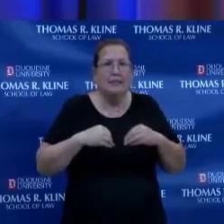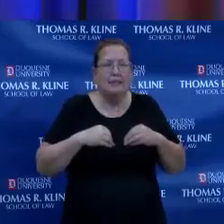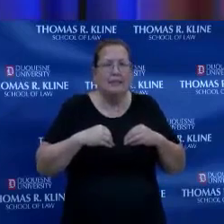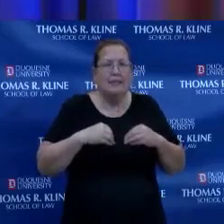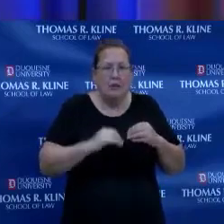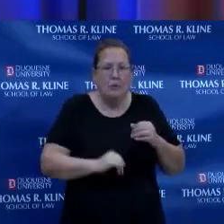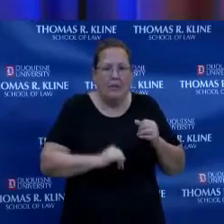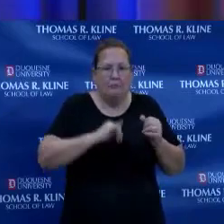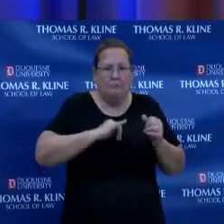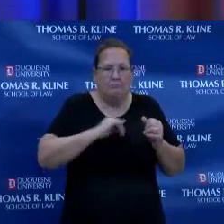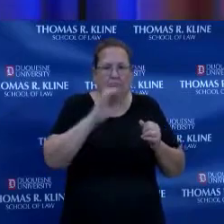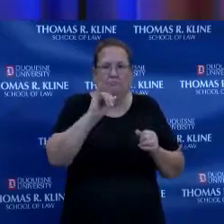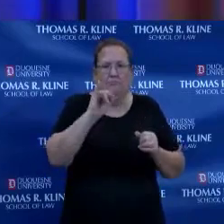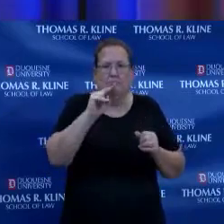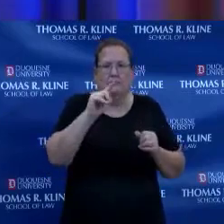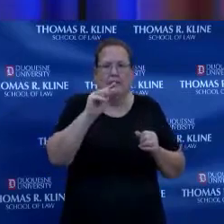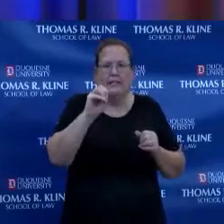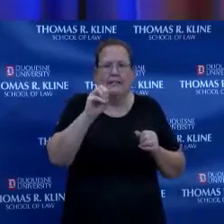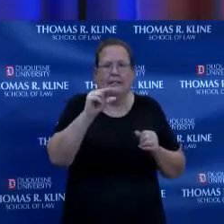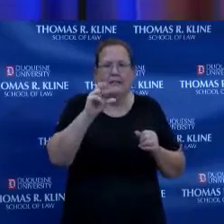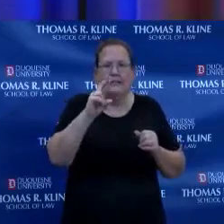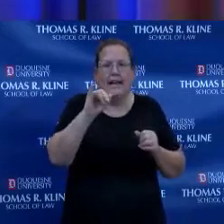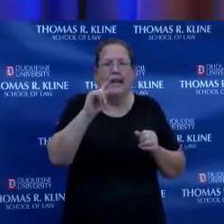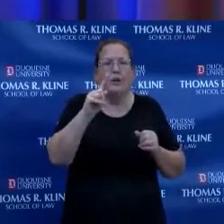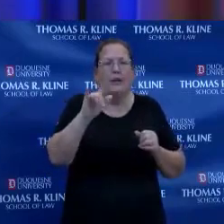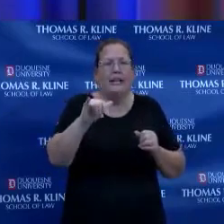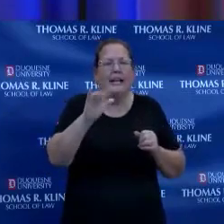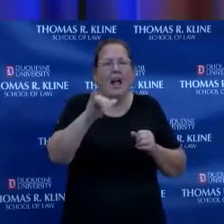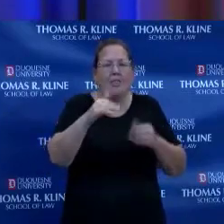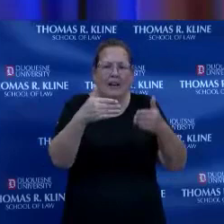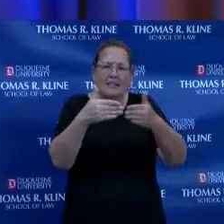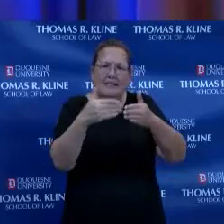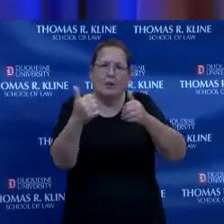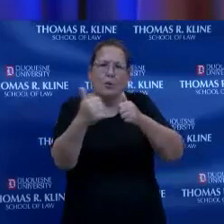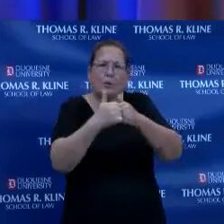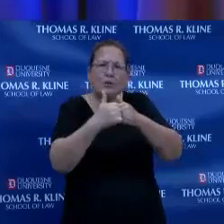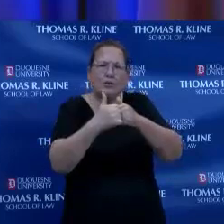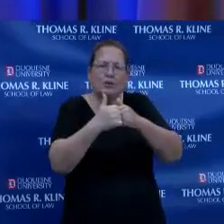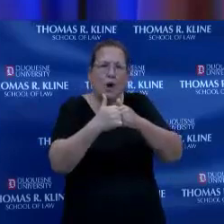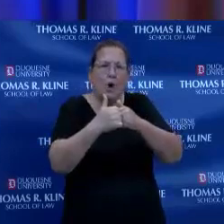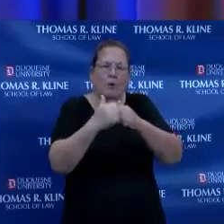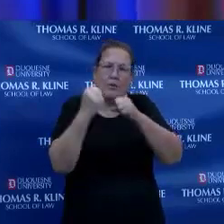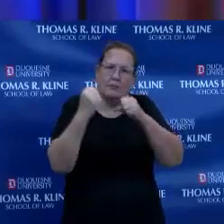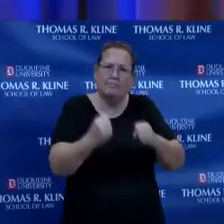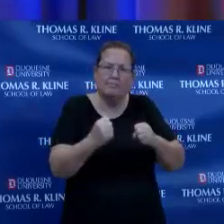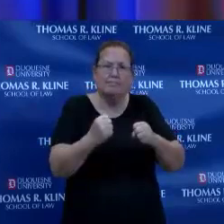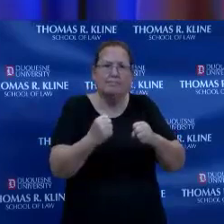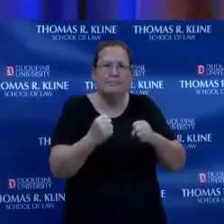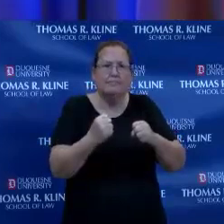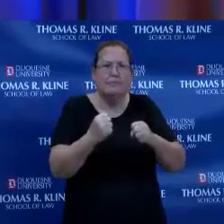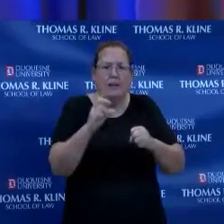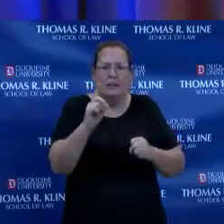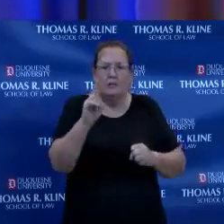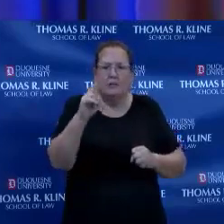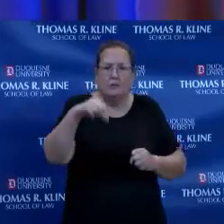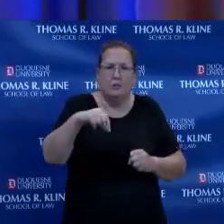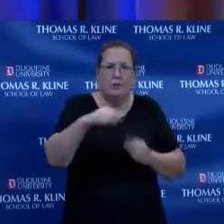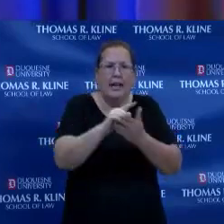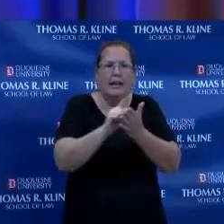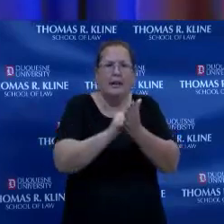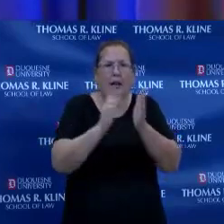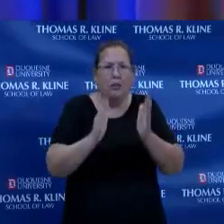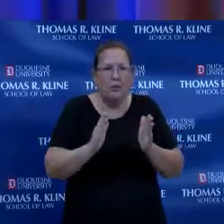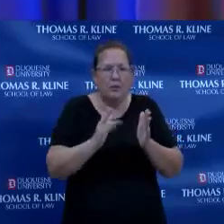integrity. Integrity is the cornerstone of our profession. Duquesne Kline lawyers are ethical. We